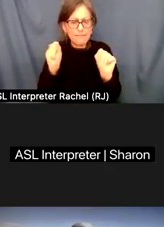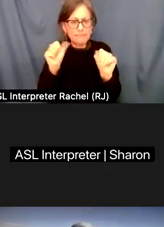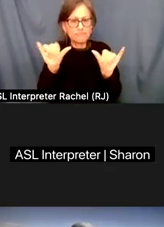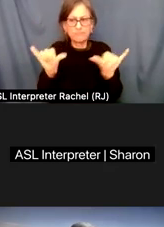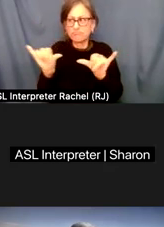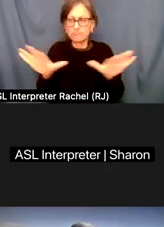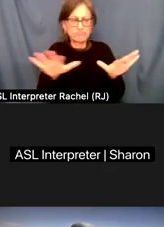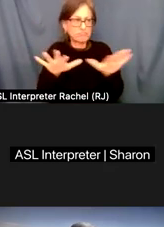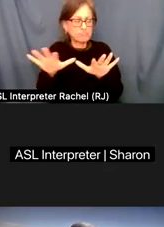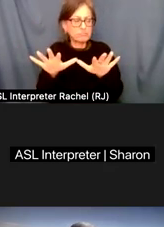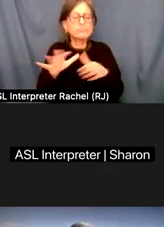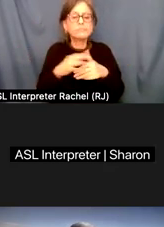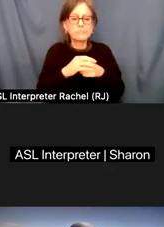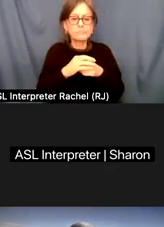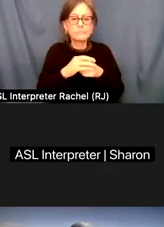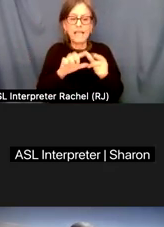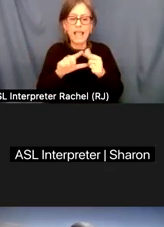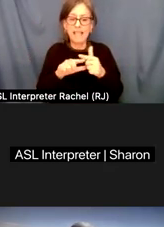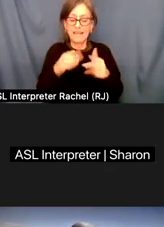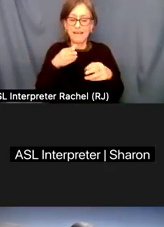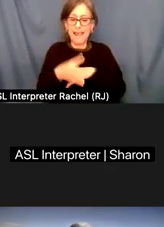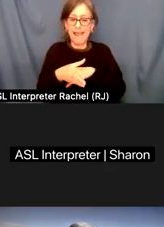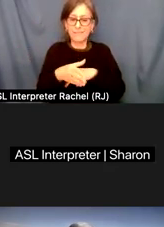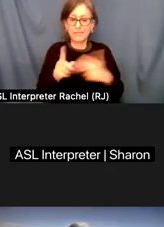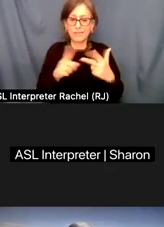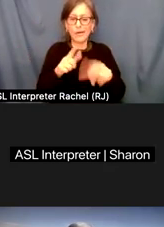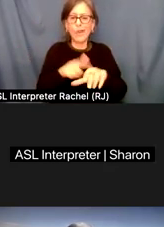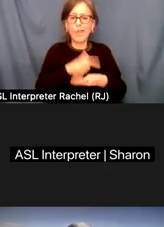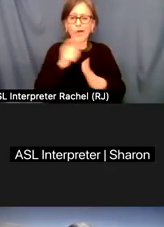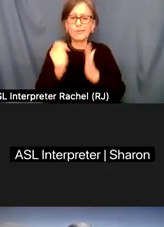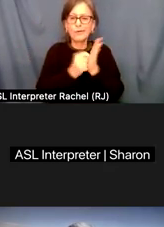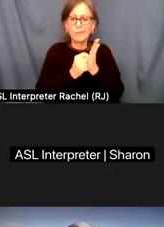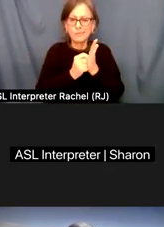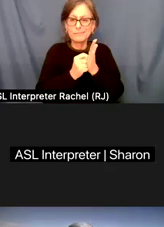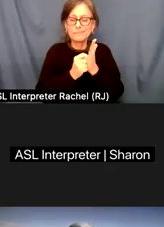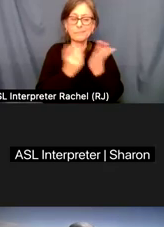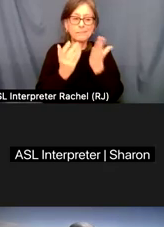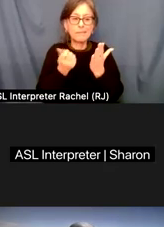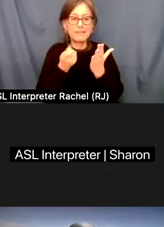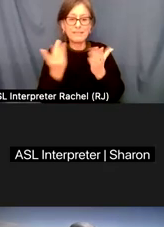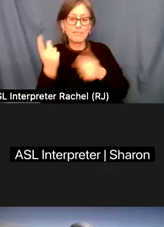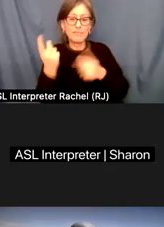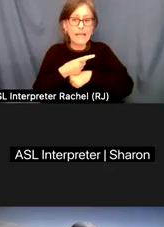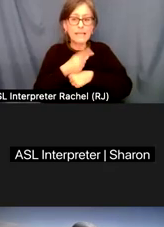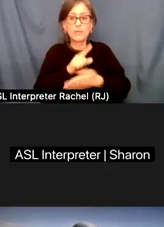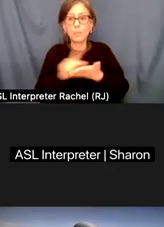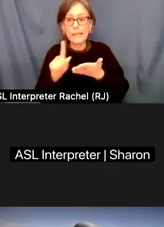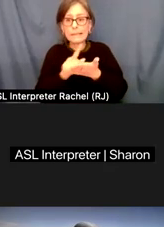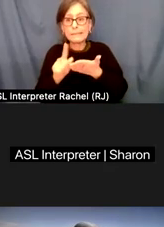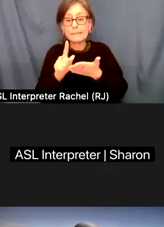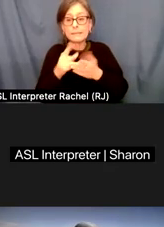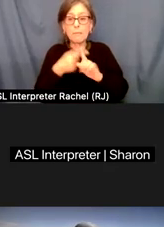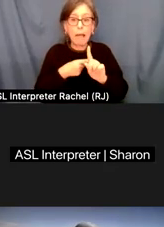or improve safety. And then there's what you do in the long run, where it may take days to weeks to months or even